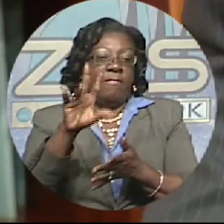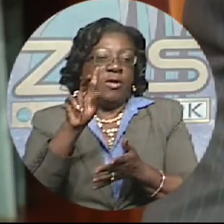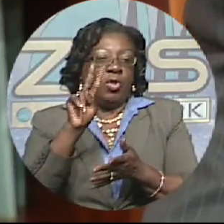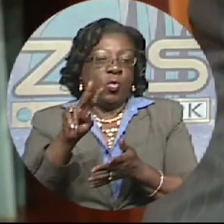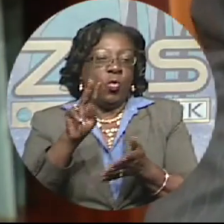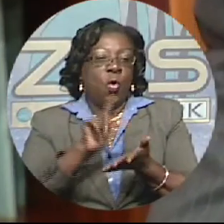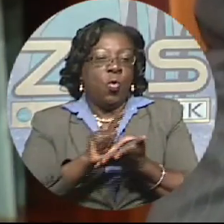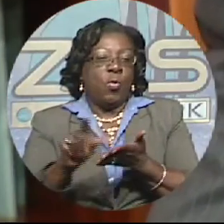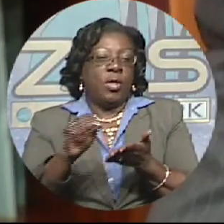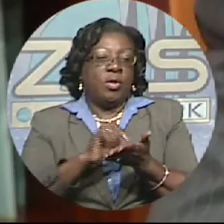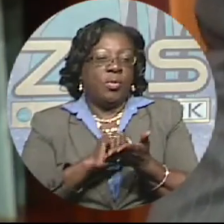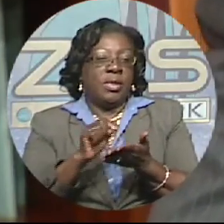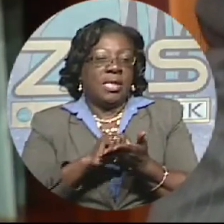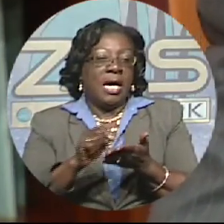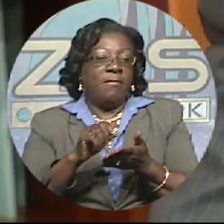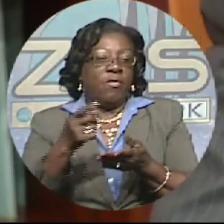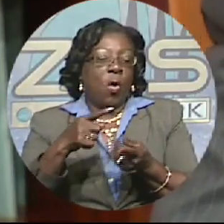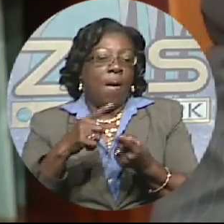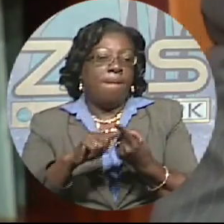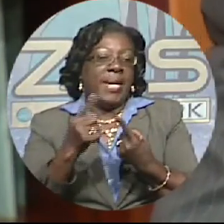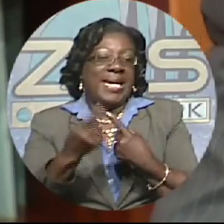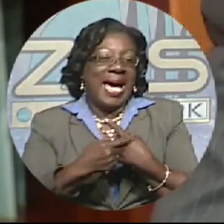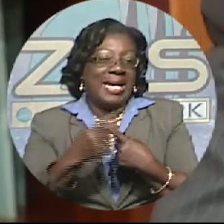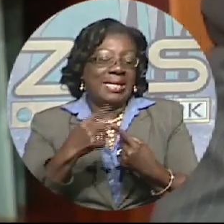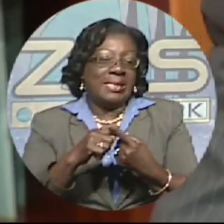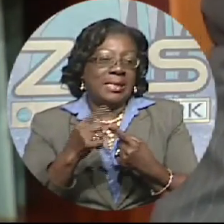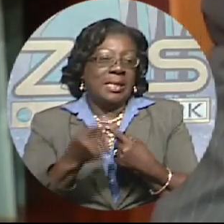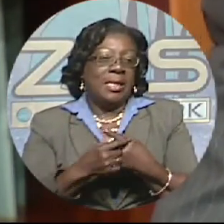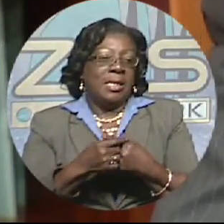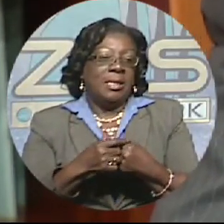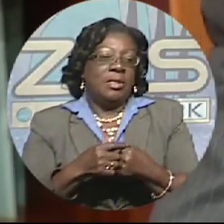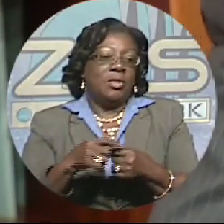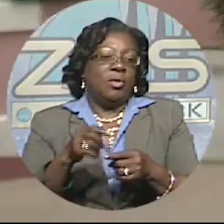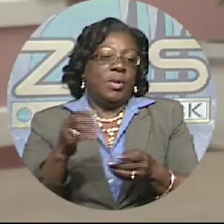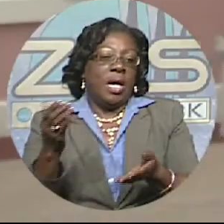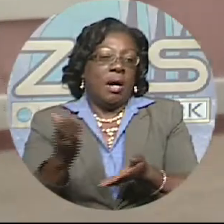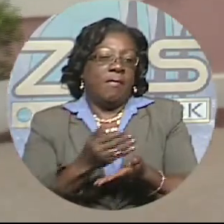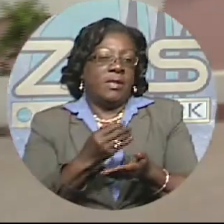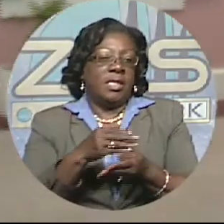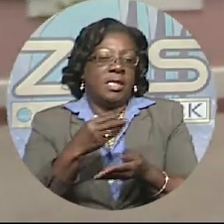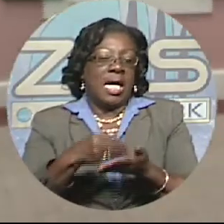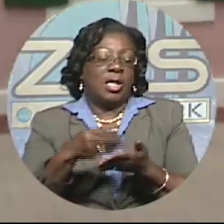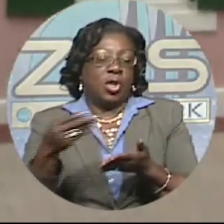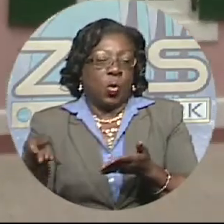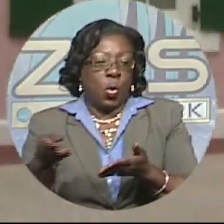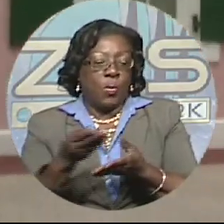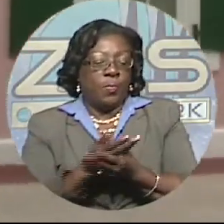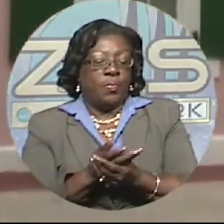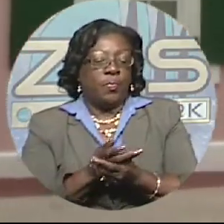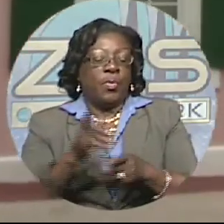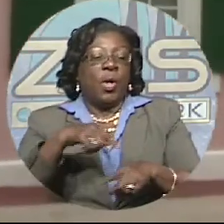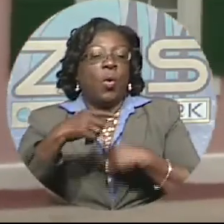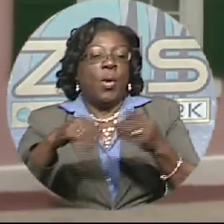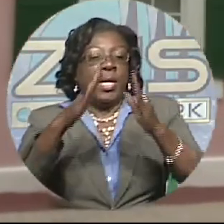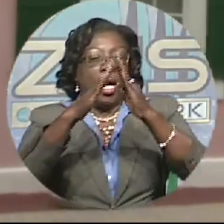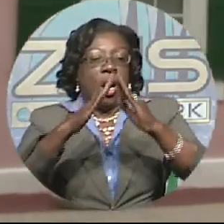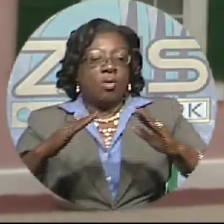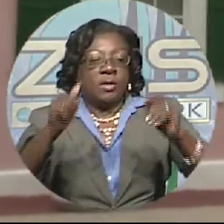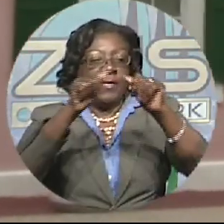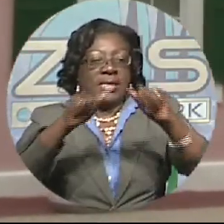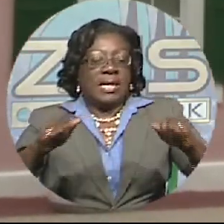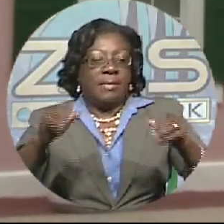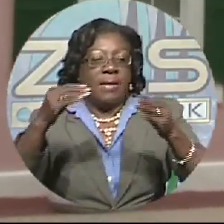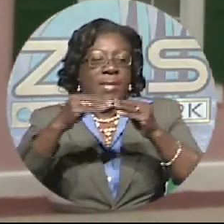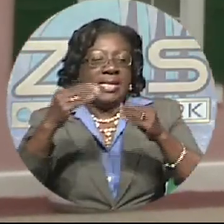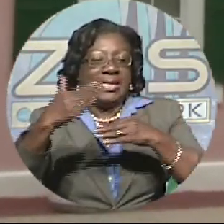being signed for all of the bananas that are going to be harvested out of Andros as well. When the House of Assembly convenes next week, product packages will be